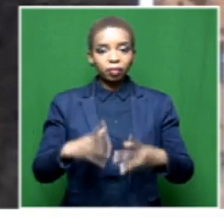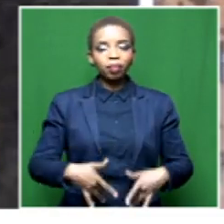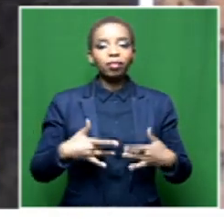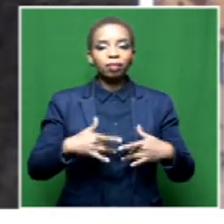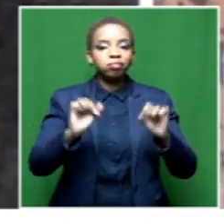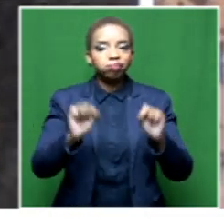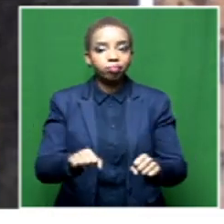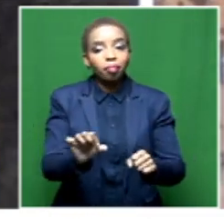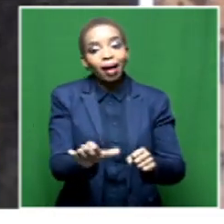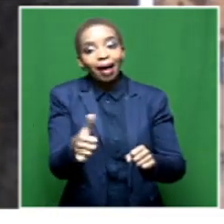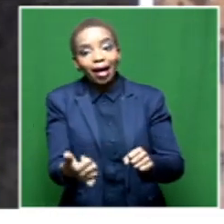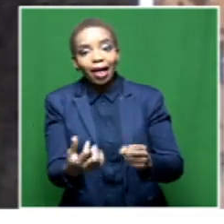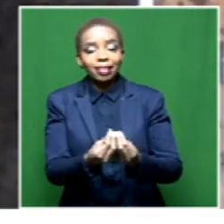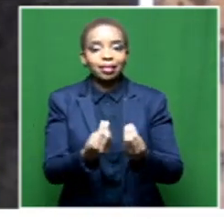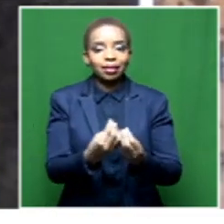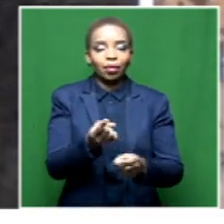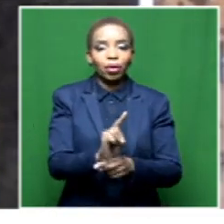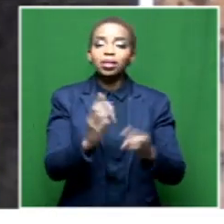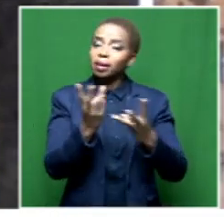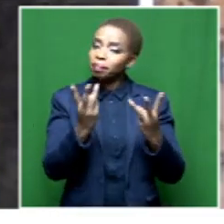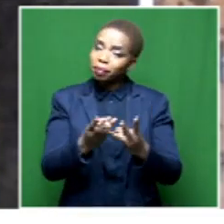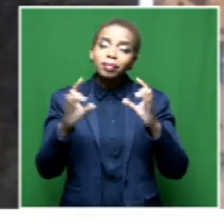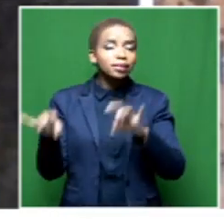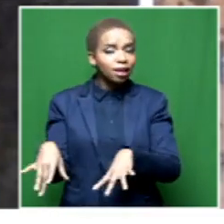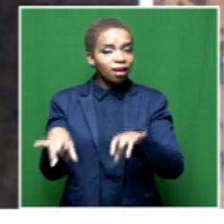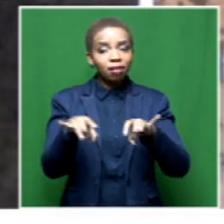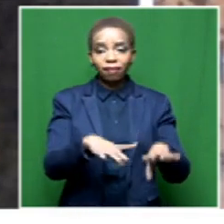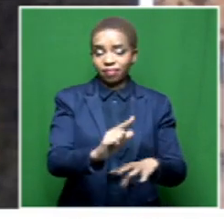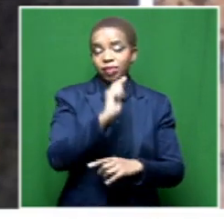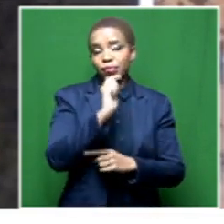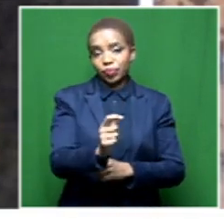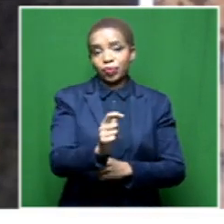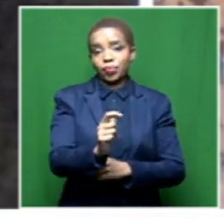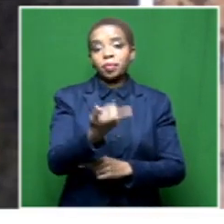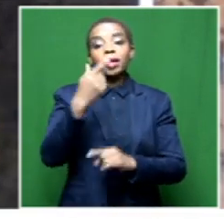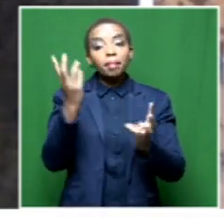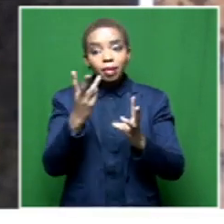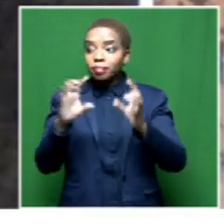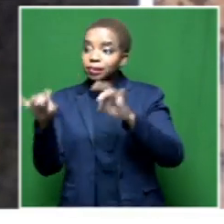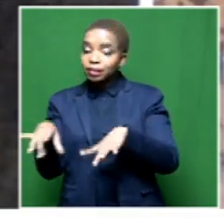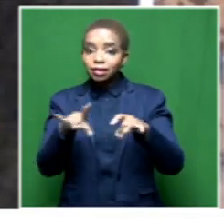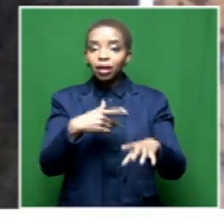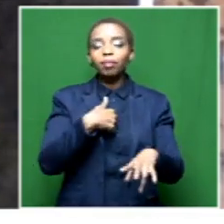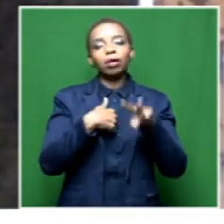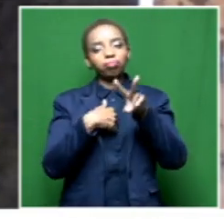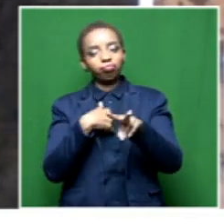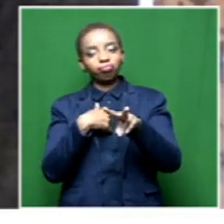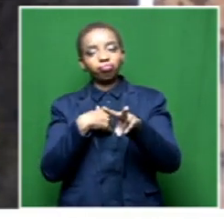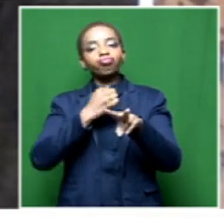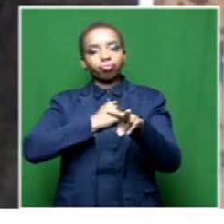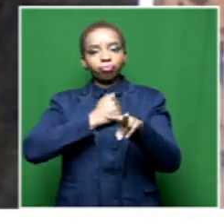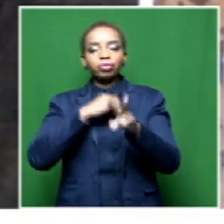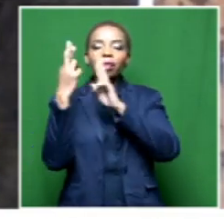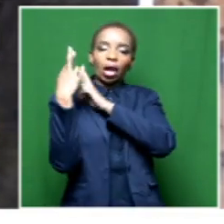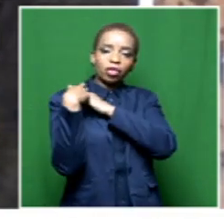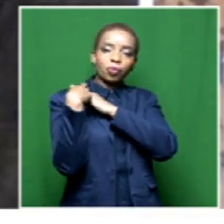stories, and another thing is people are suffering, So as people are suffering, I see it's my responsibility to make sure that